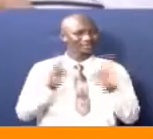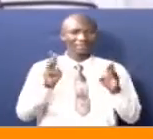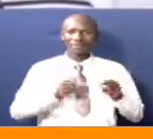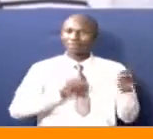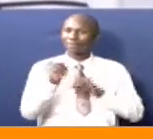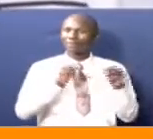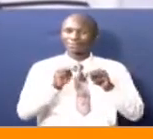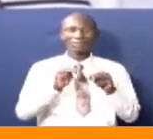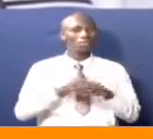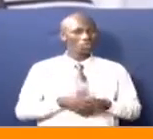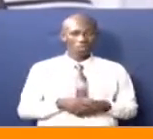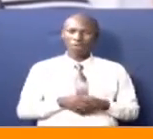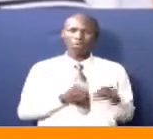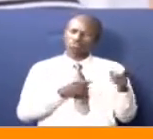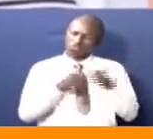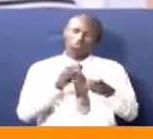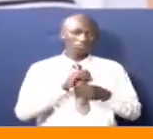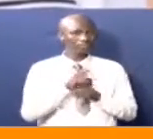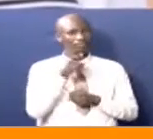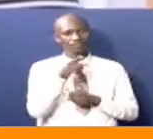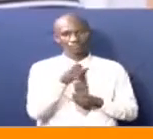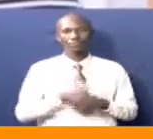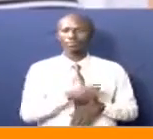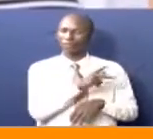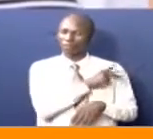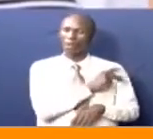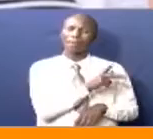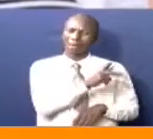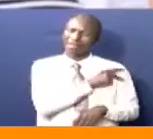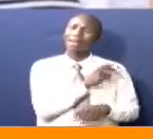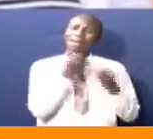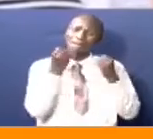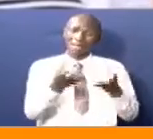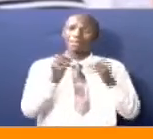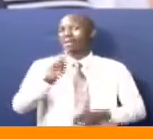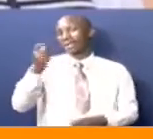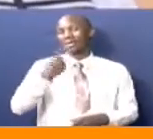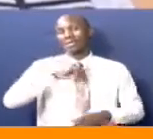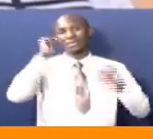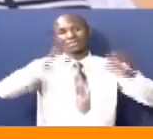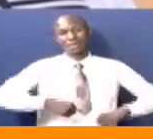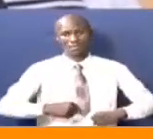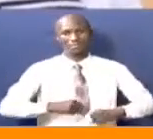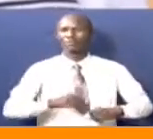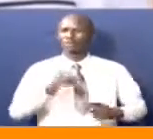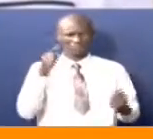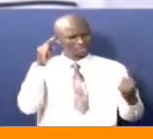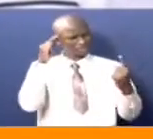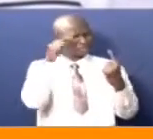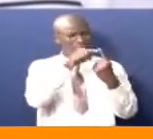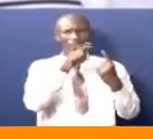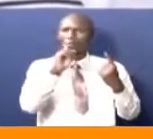the pandemic, we need to be able to vaccinate as many Kenyans as we can. Our target has been